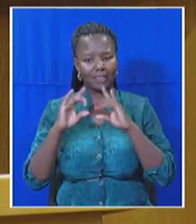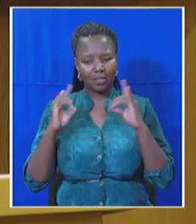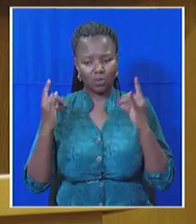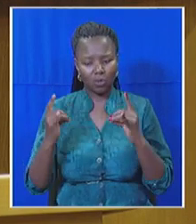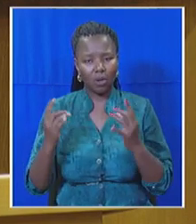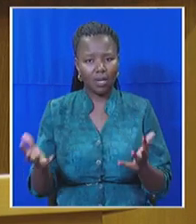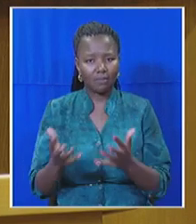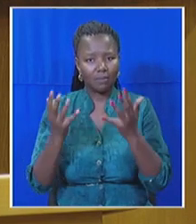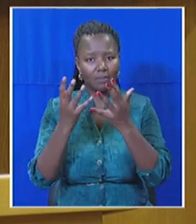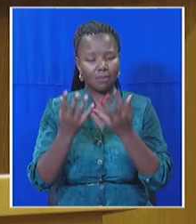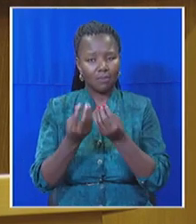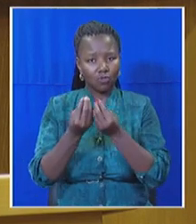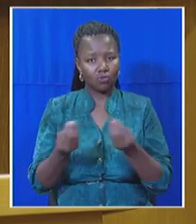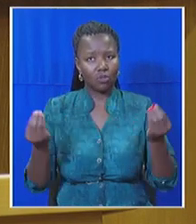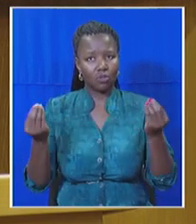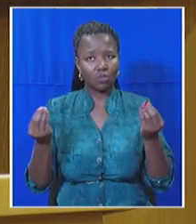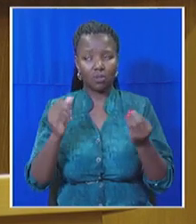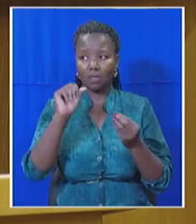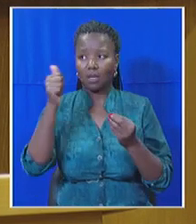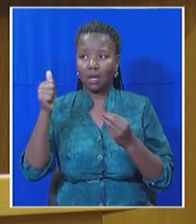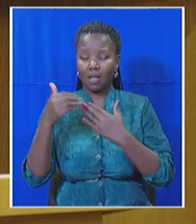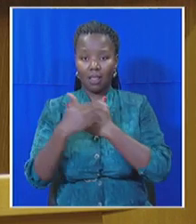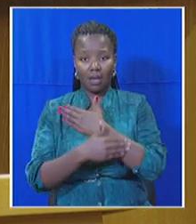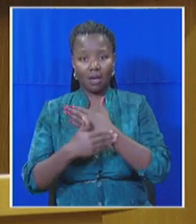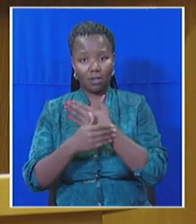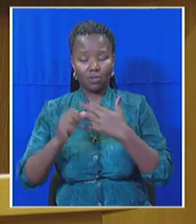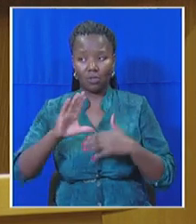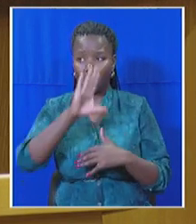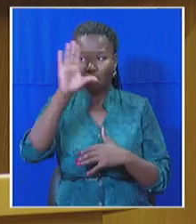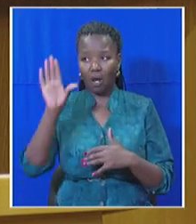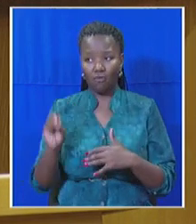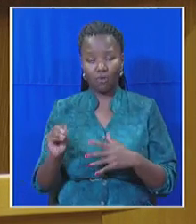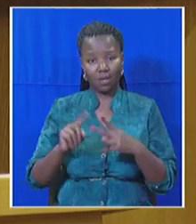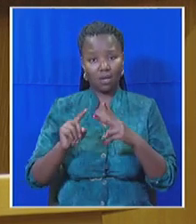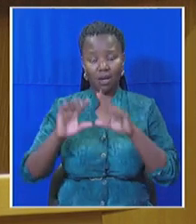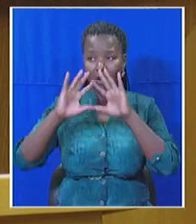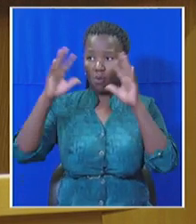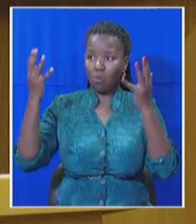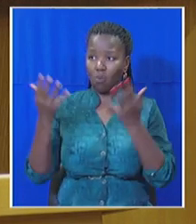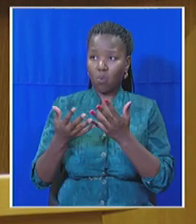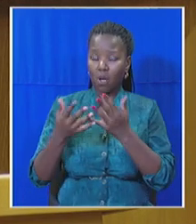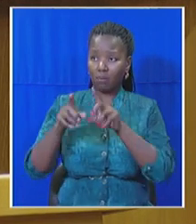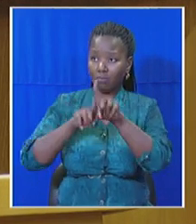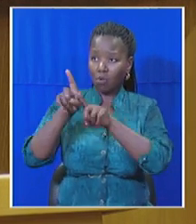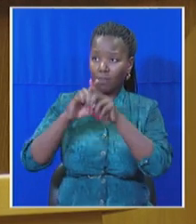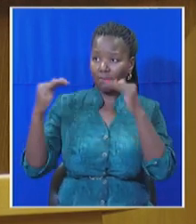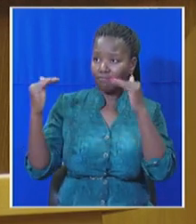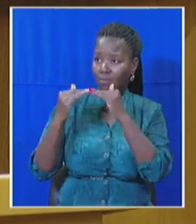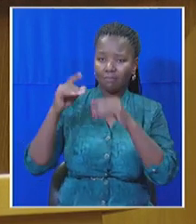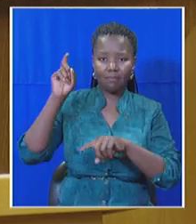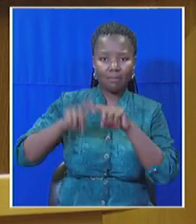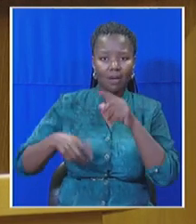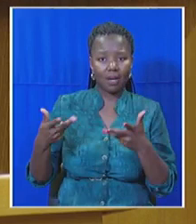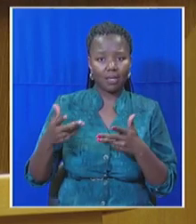We cannot compete with other countries in Africa and the world if we fail to build quality sports infrastructures in